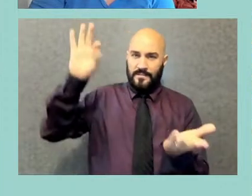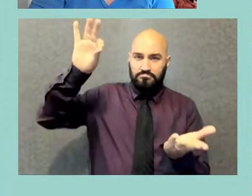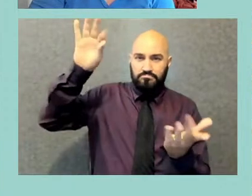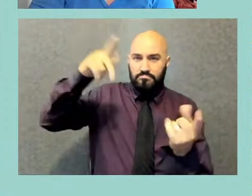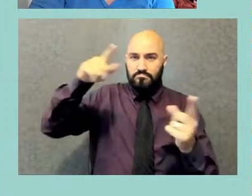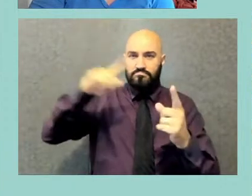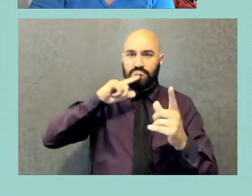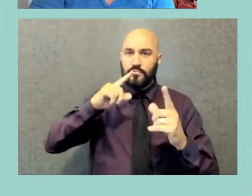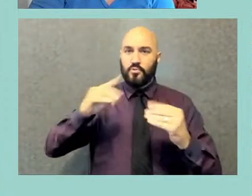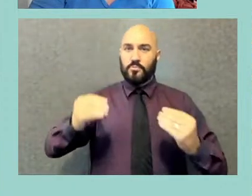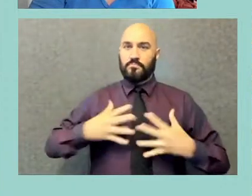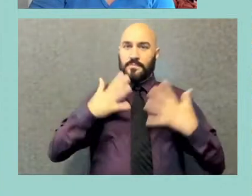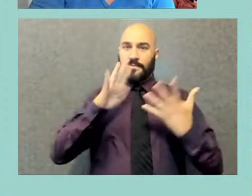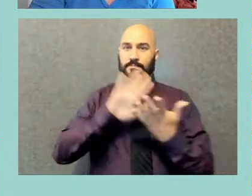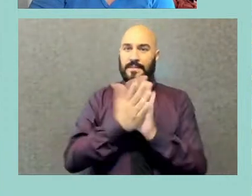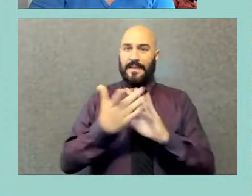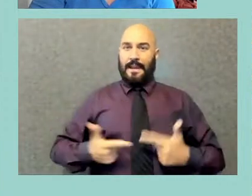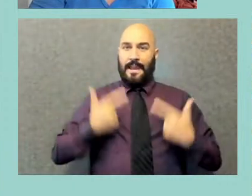music.